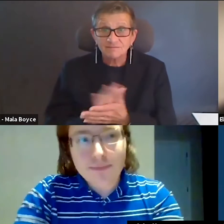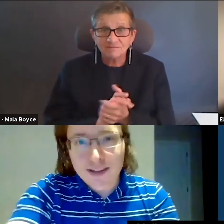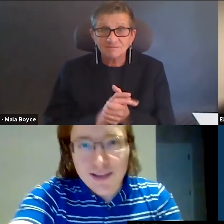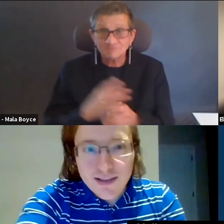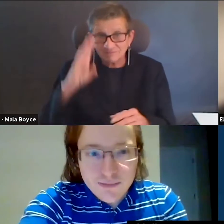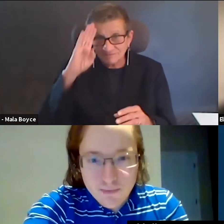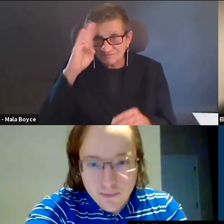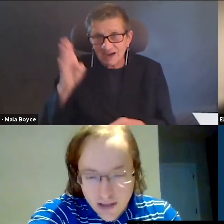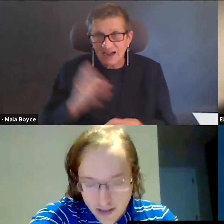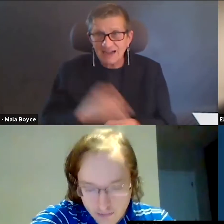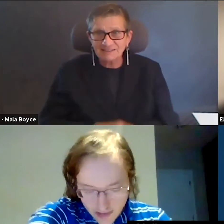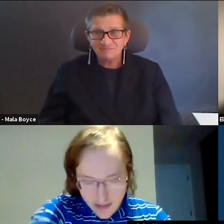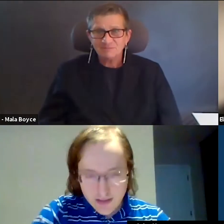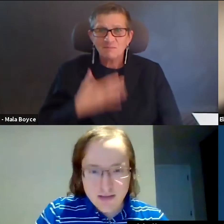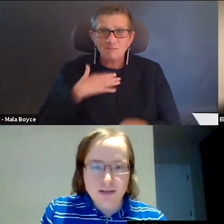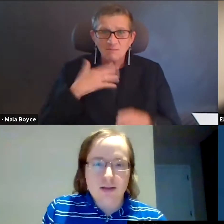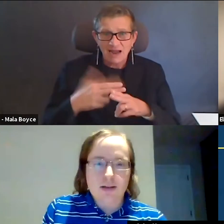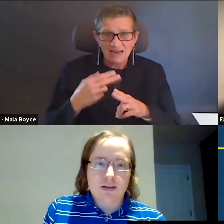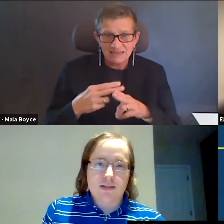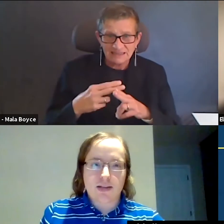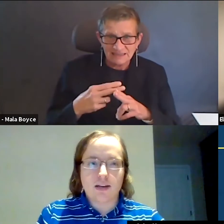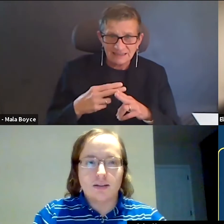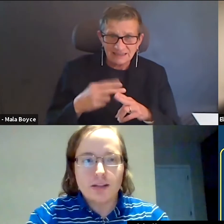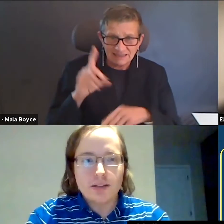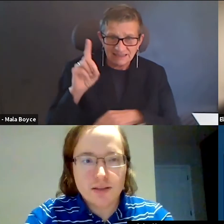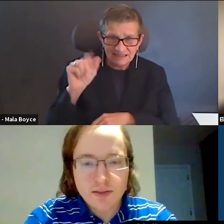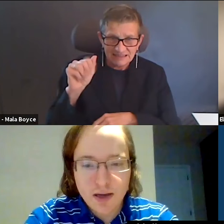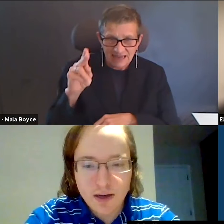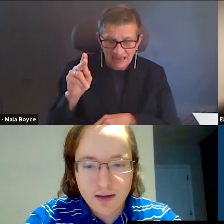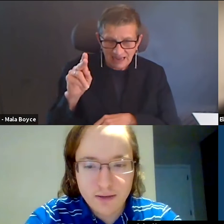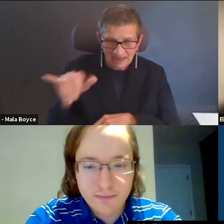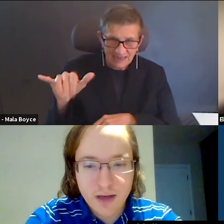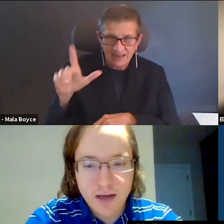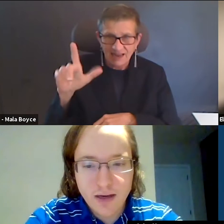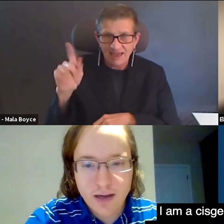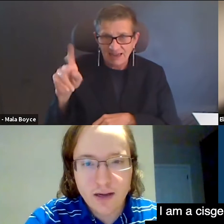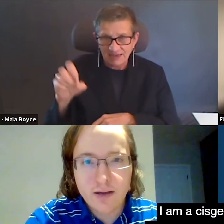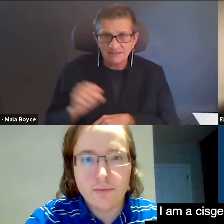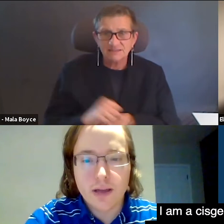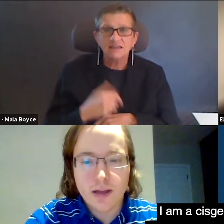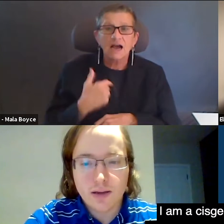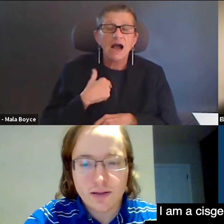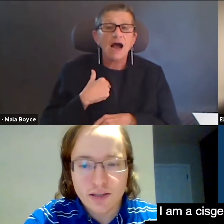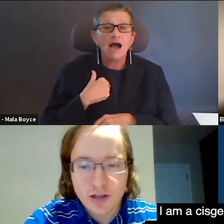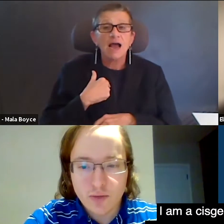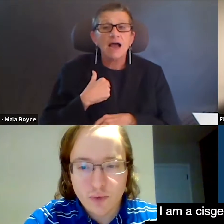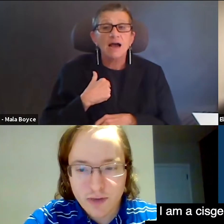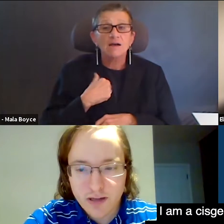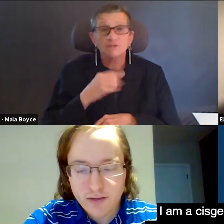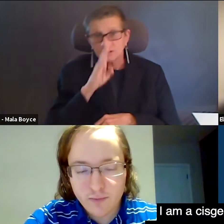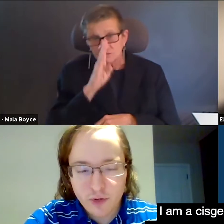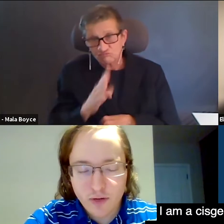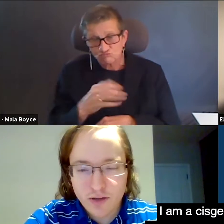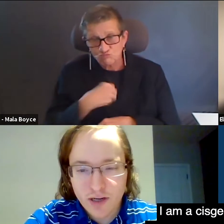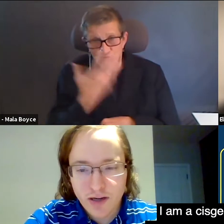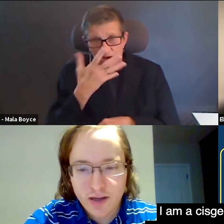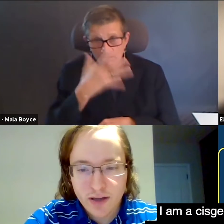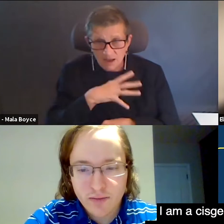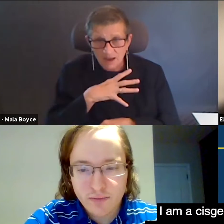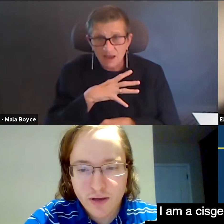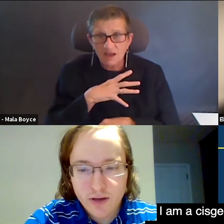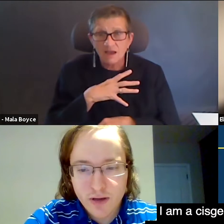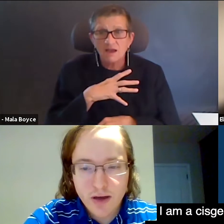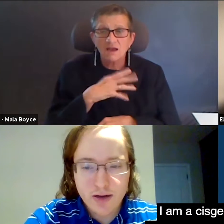Hello, my name is Danny Lakes. I am a cisgender white man. Pronouns are